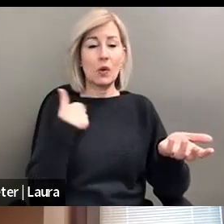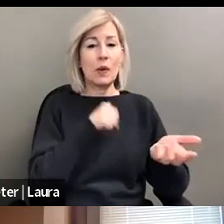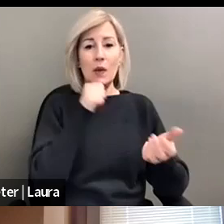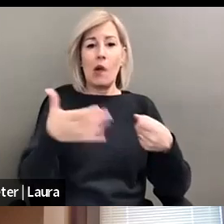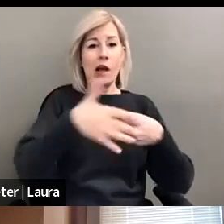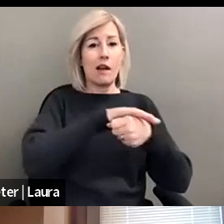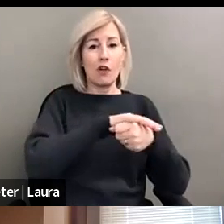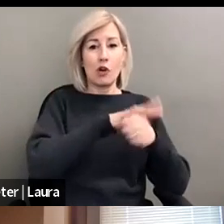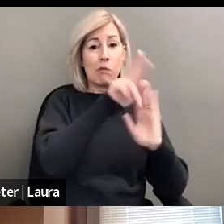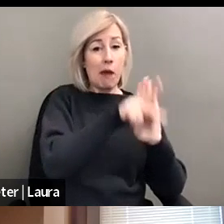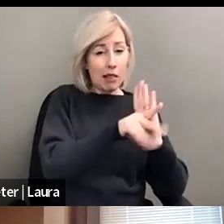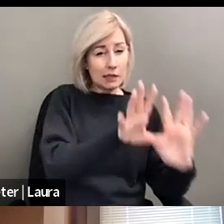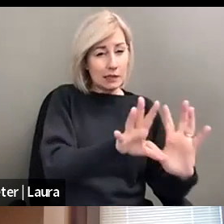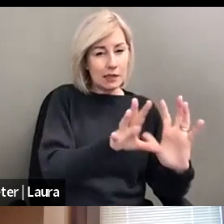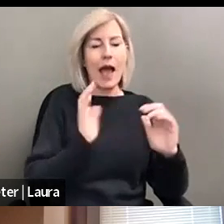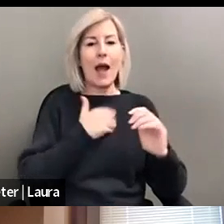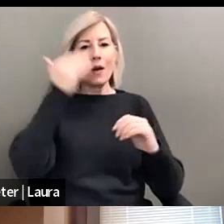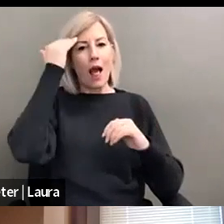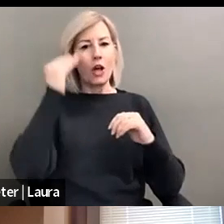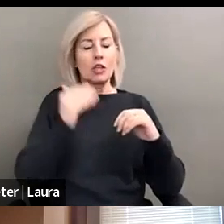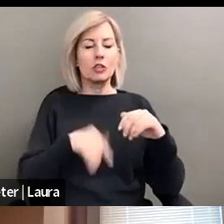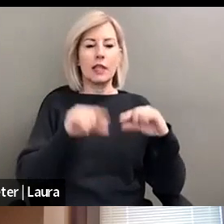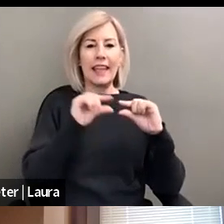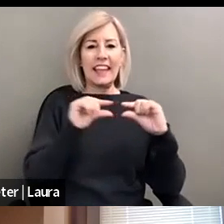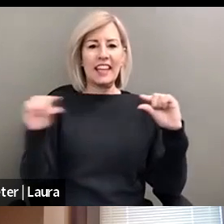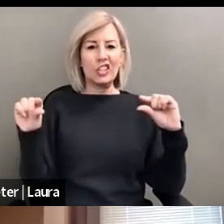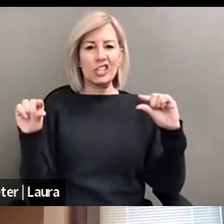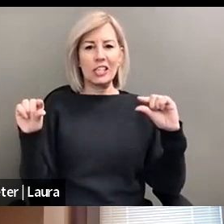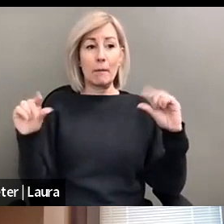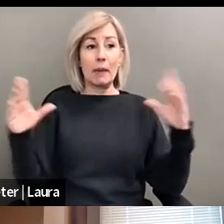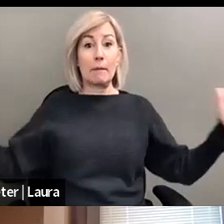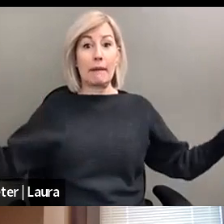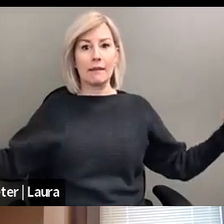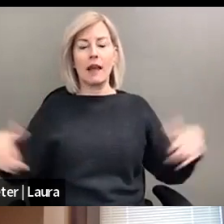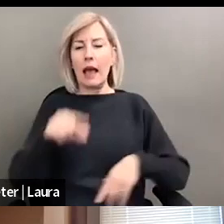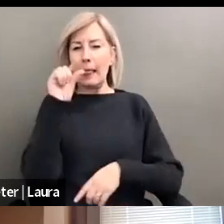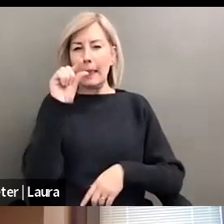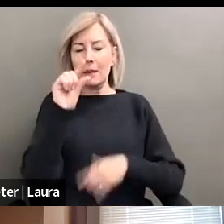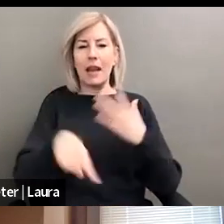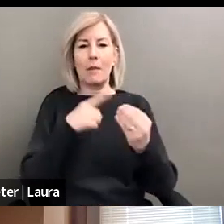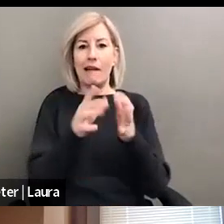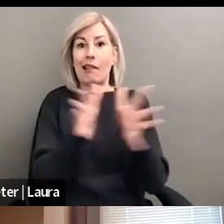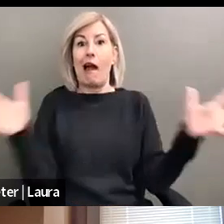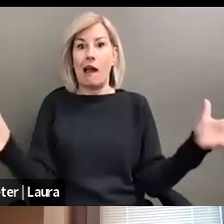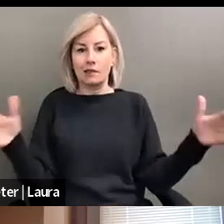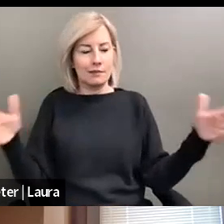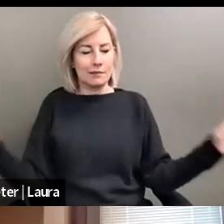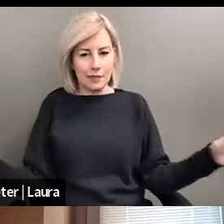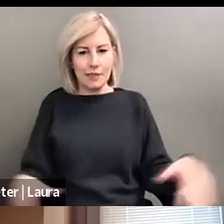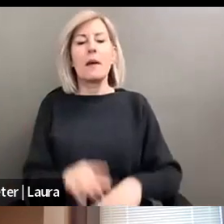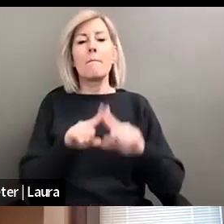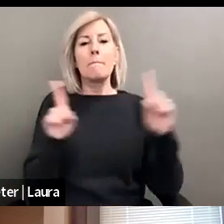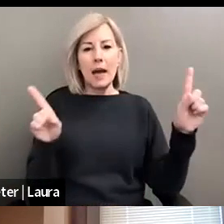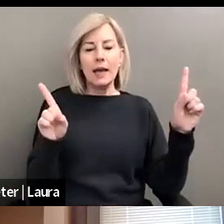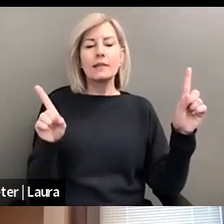particularly policy area. I like to say our knowledge is an inch deep and a mile wide. We kind of know a lot about a lot, but we can